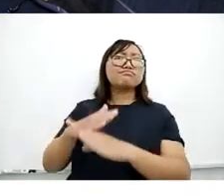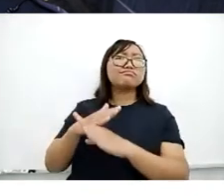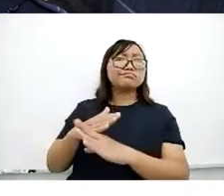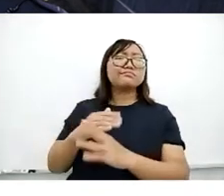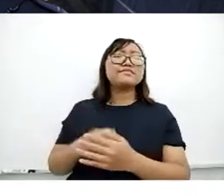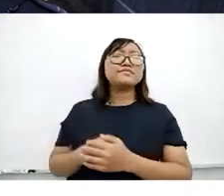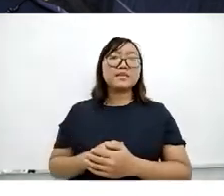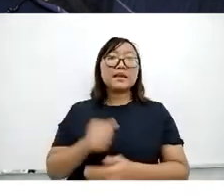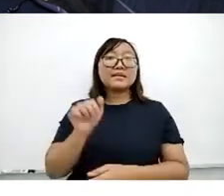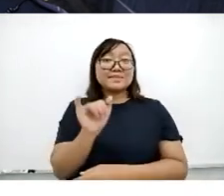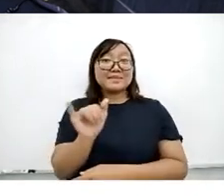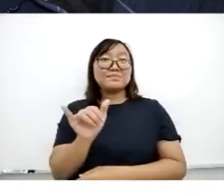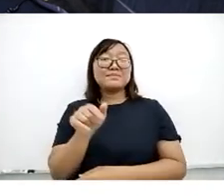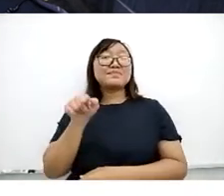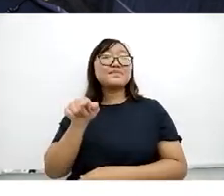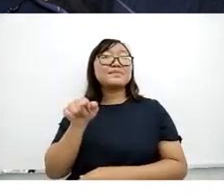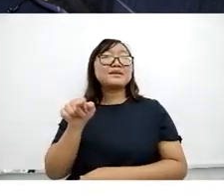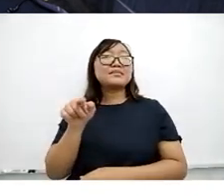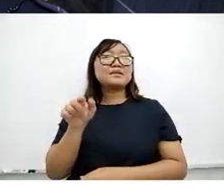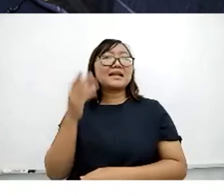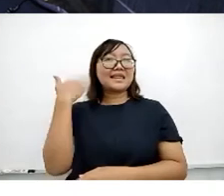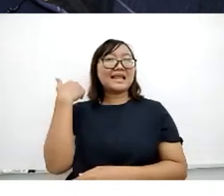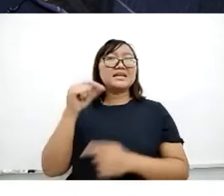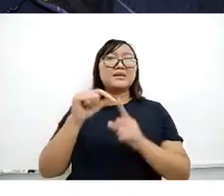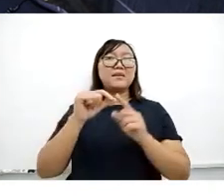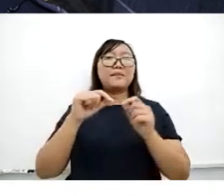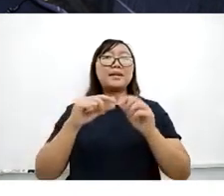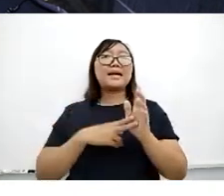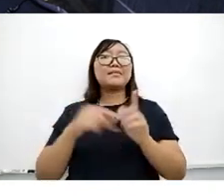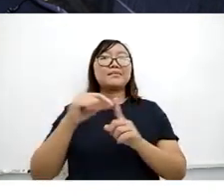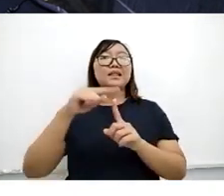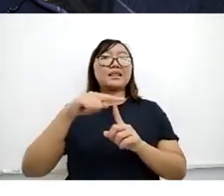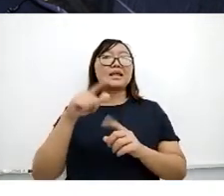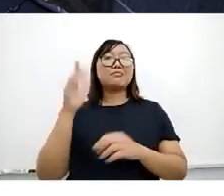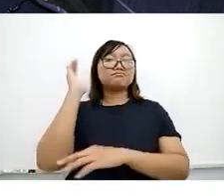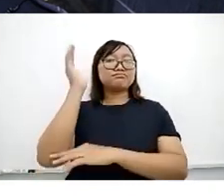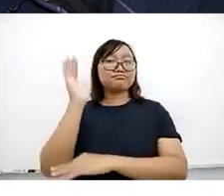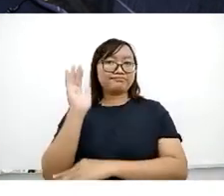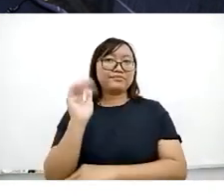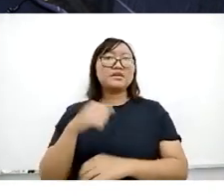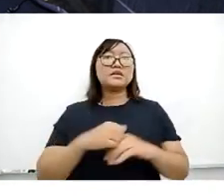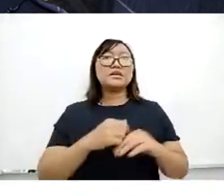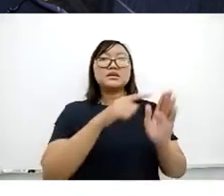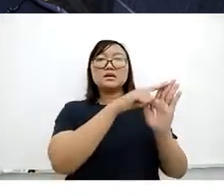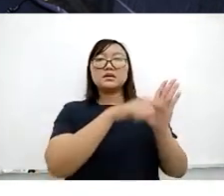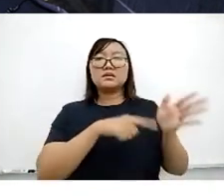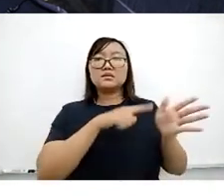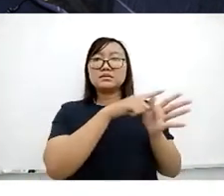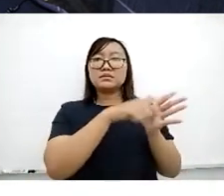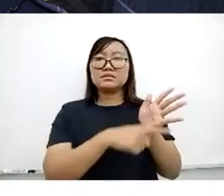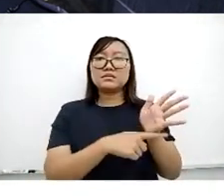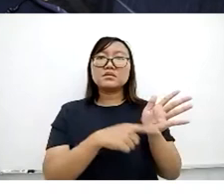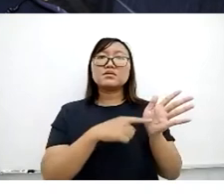much for your Cooperation between the soul